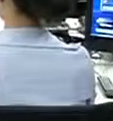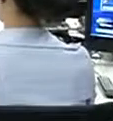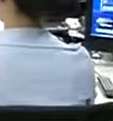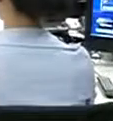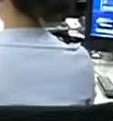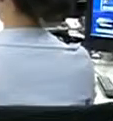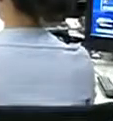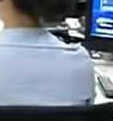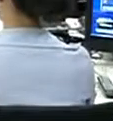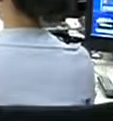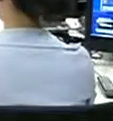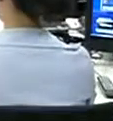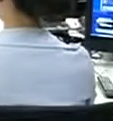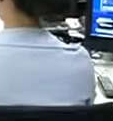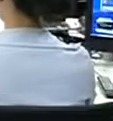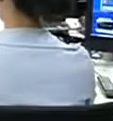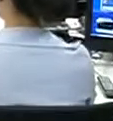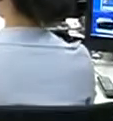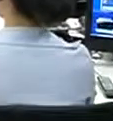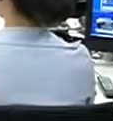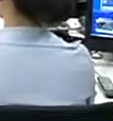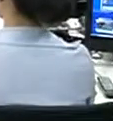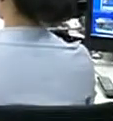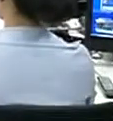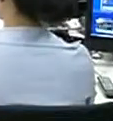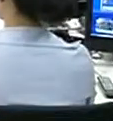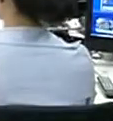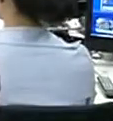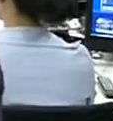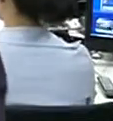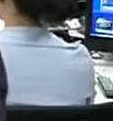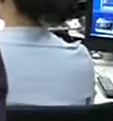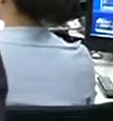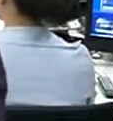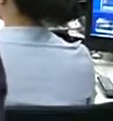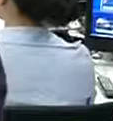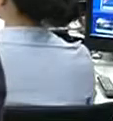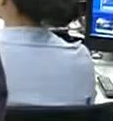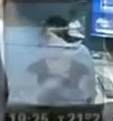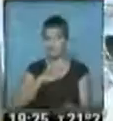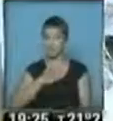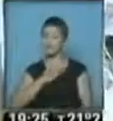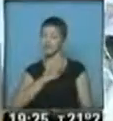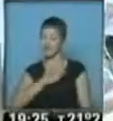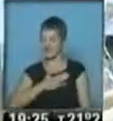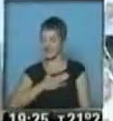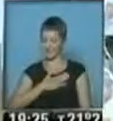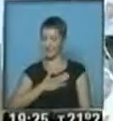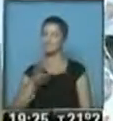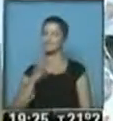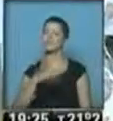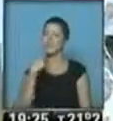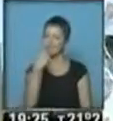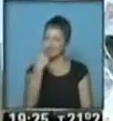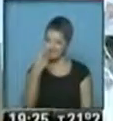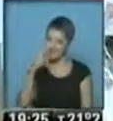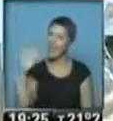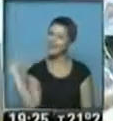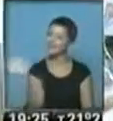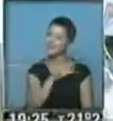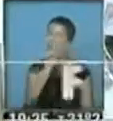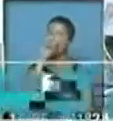and to Argentina now president Christina Fernandez reappeared in public on Tuesday after being hospitalized for several days